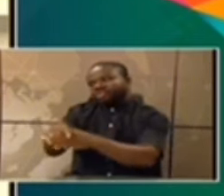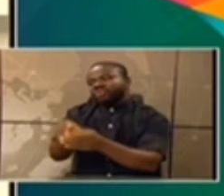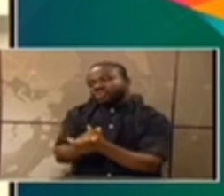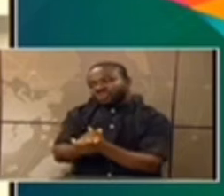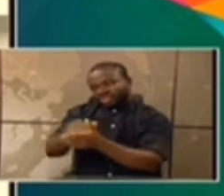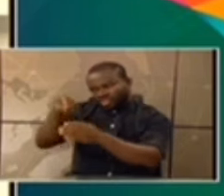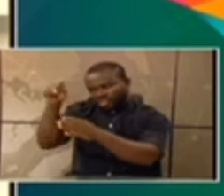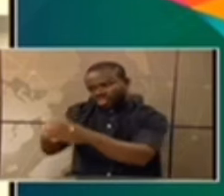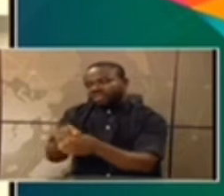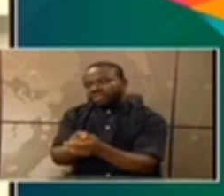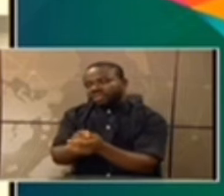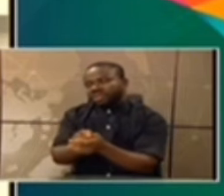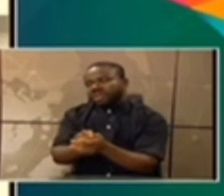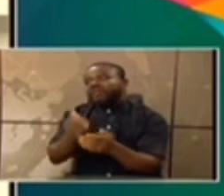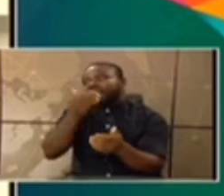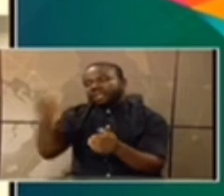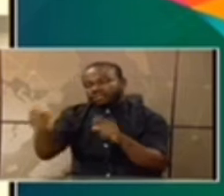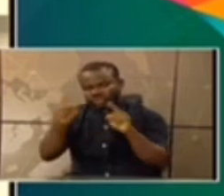The collapse, no check is a winning war.